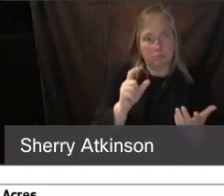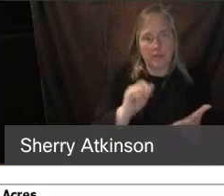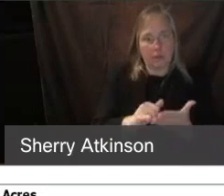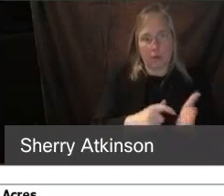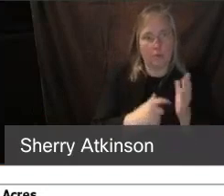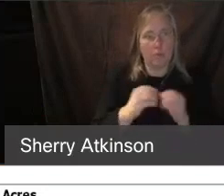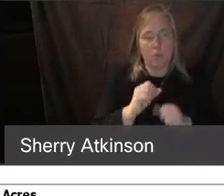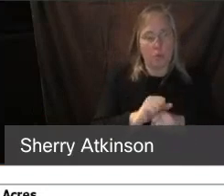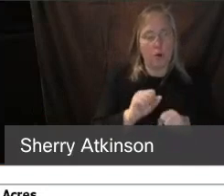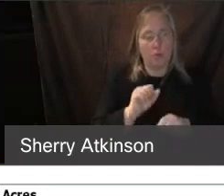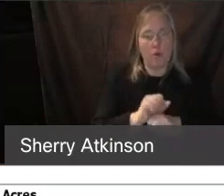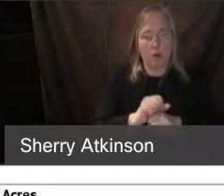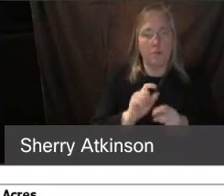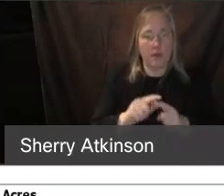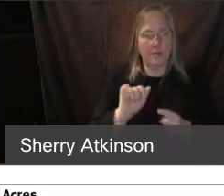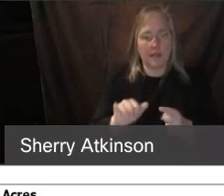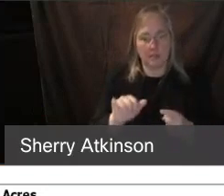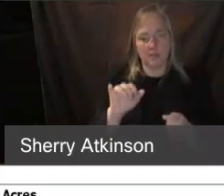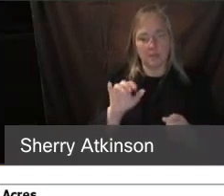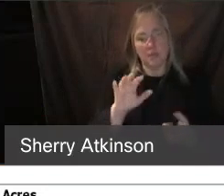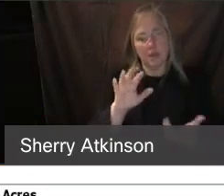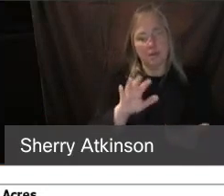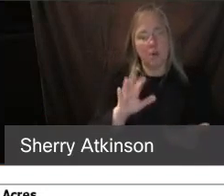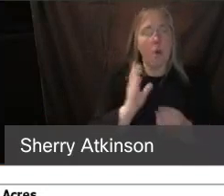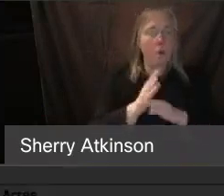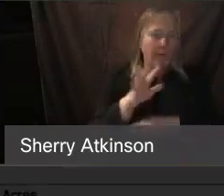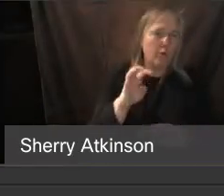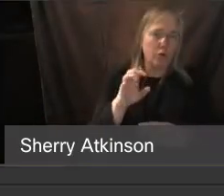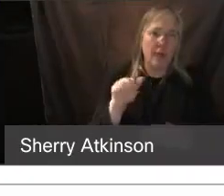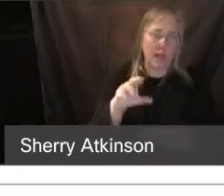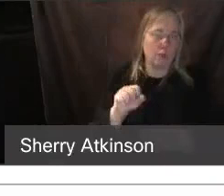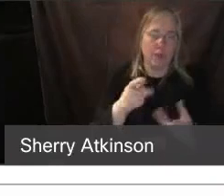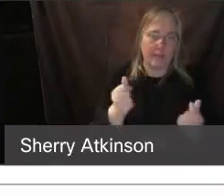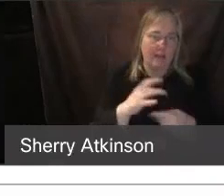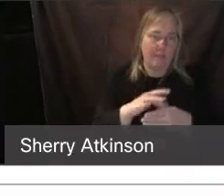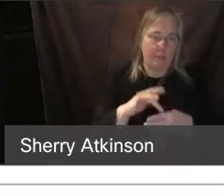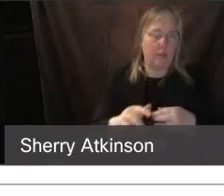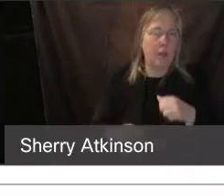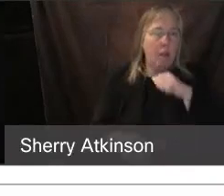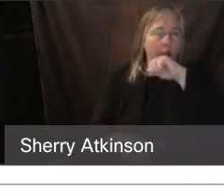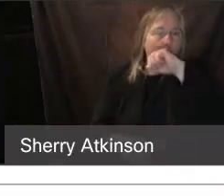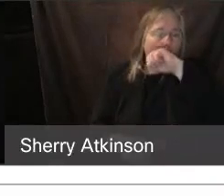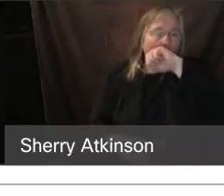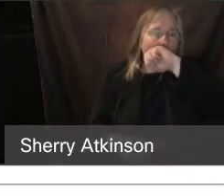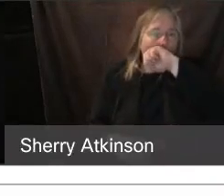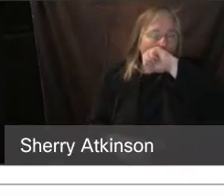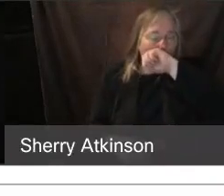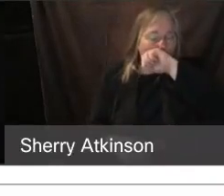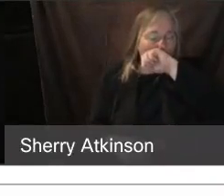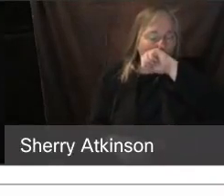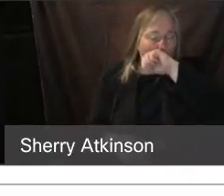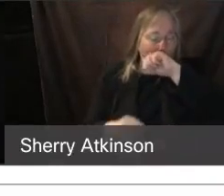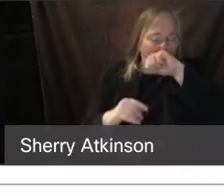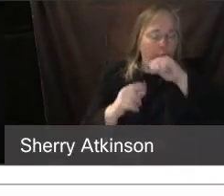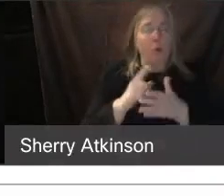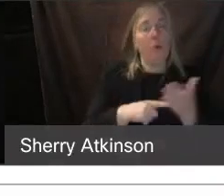3 acres or greater. Now, what we're doing with the general plan effort that we've been involved in the last year or